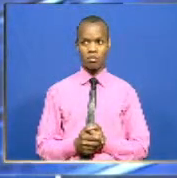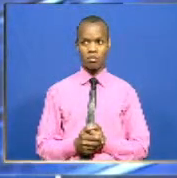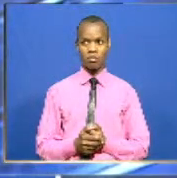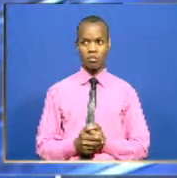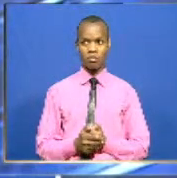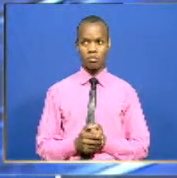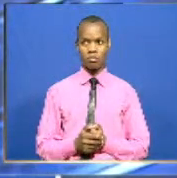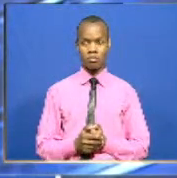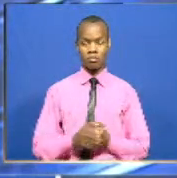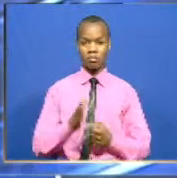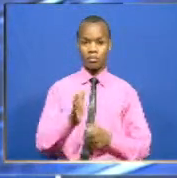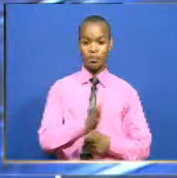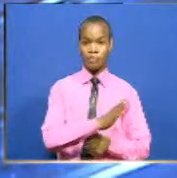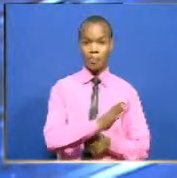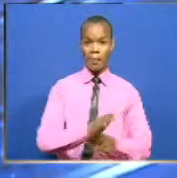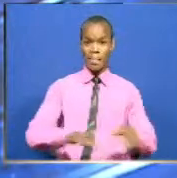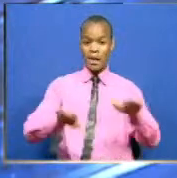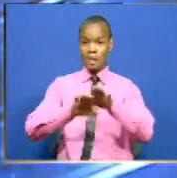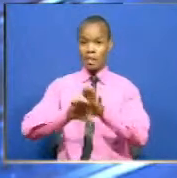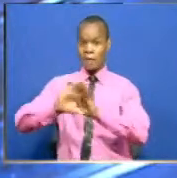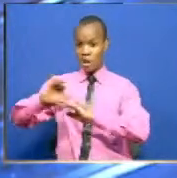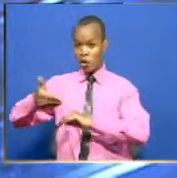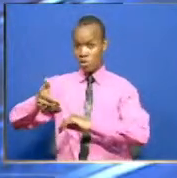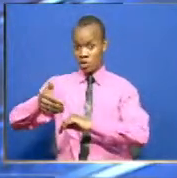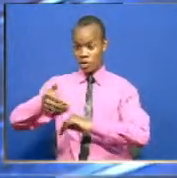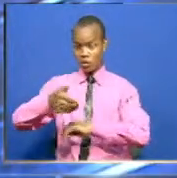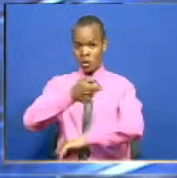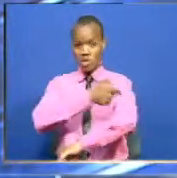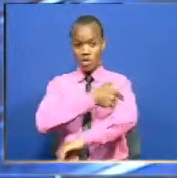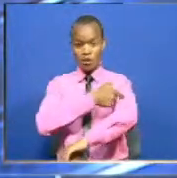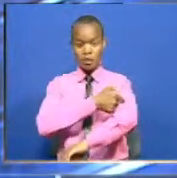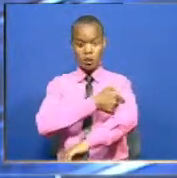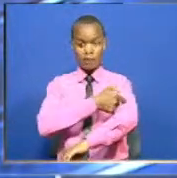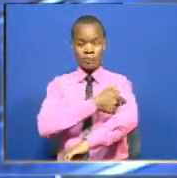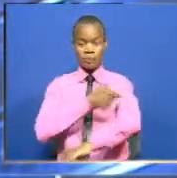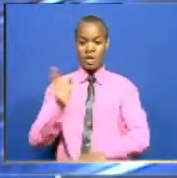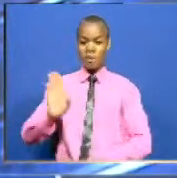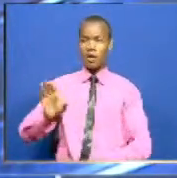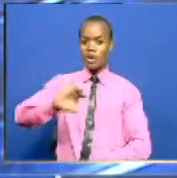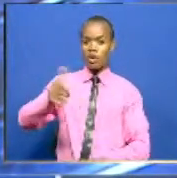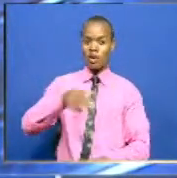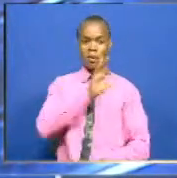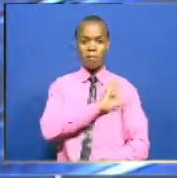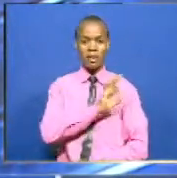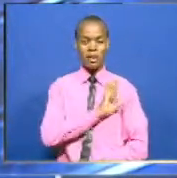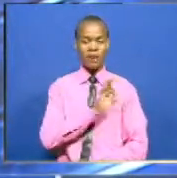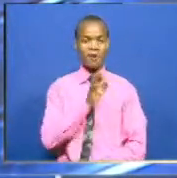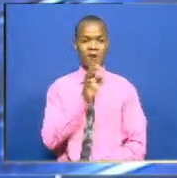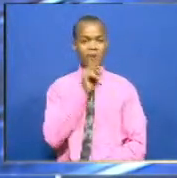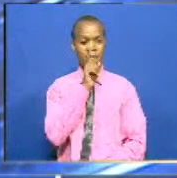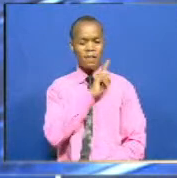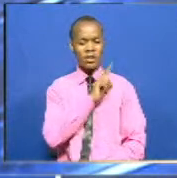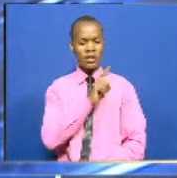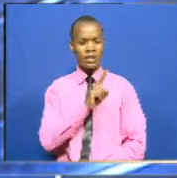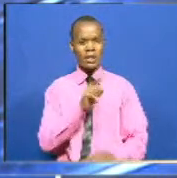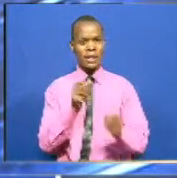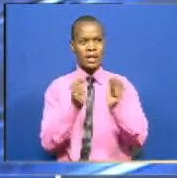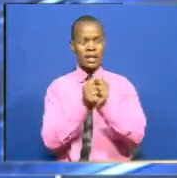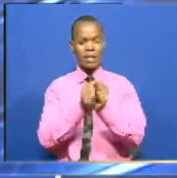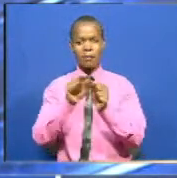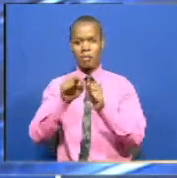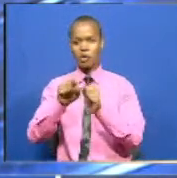Chimoligot Sub-County Hospital in Baringo County has benefited from a 12.5 million shilling one-stop